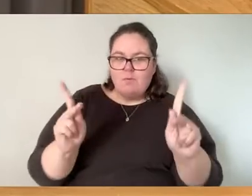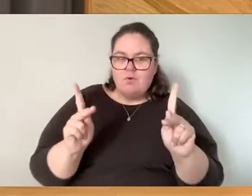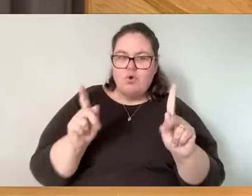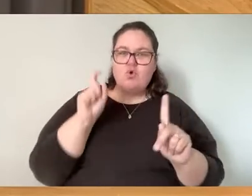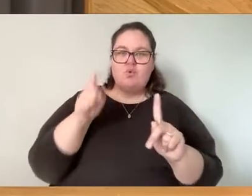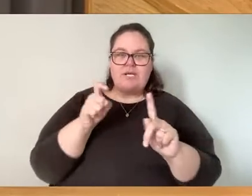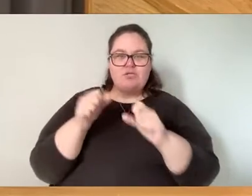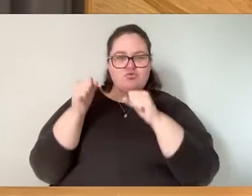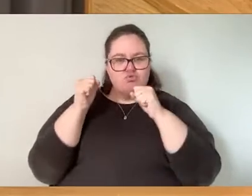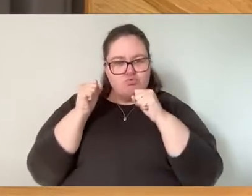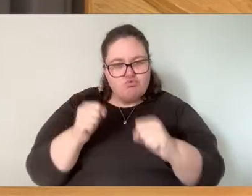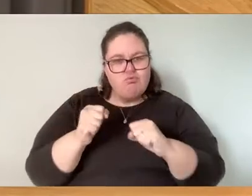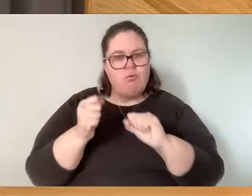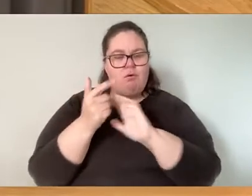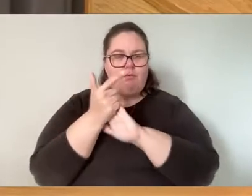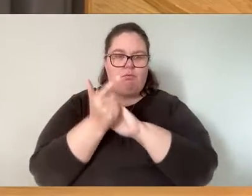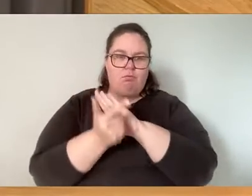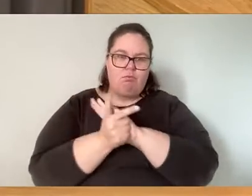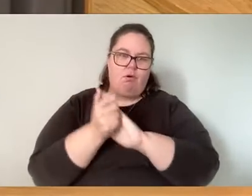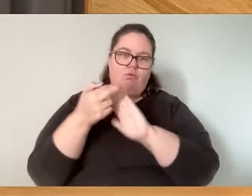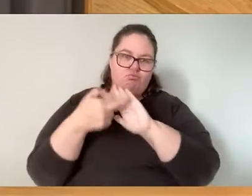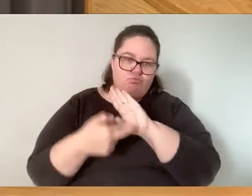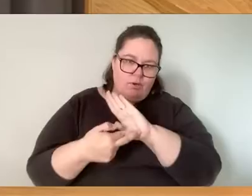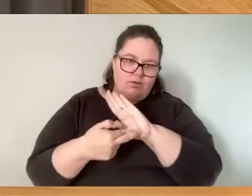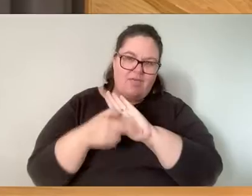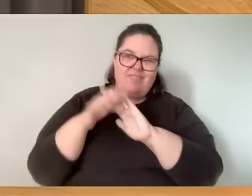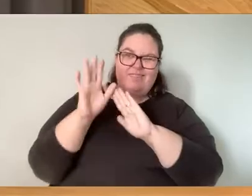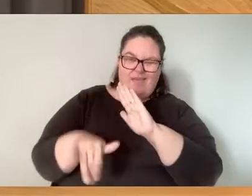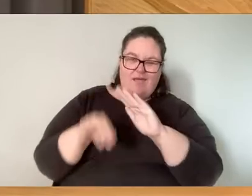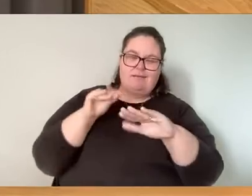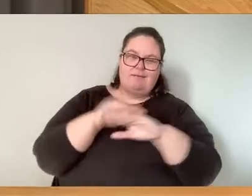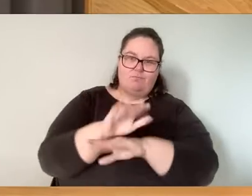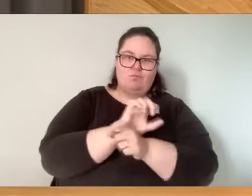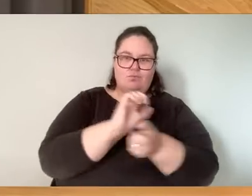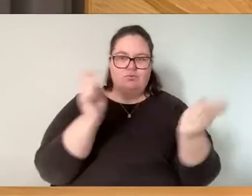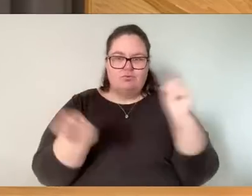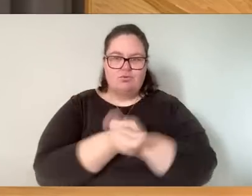accessibility, and the regulation is going to be the culture change to help us do that.